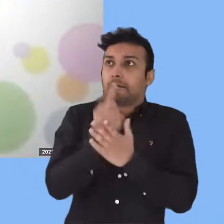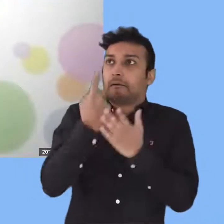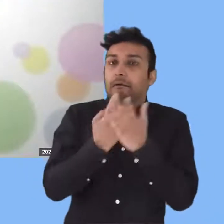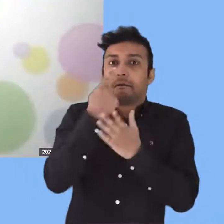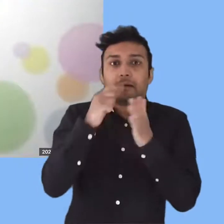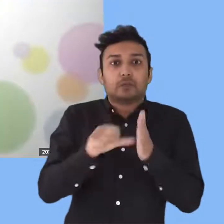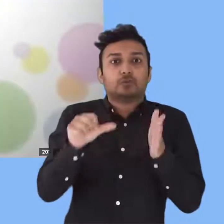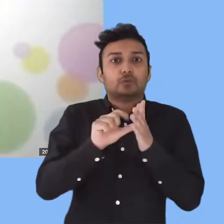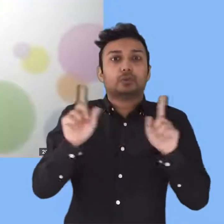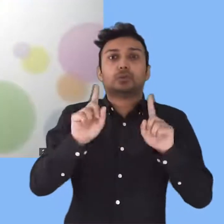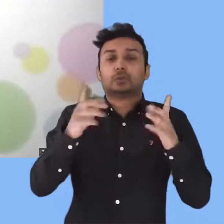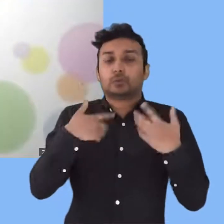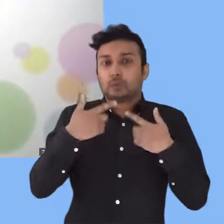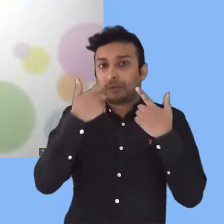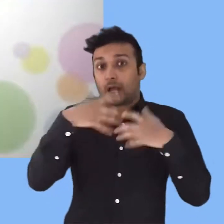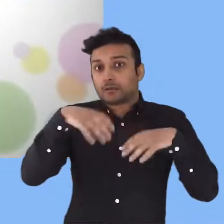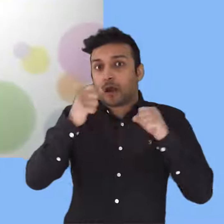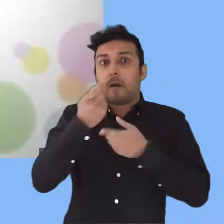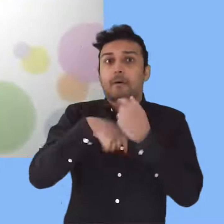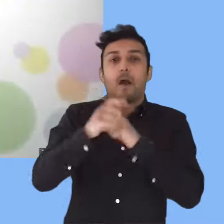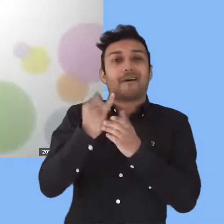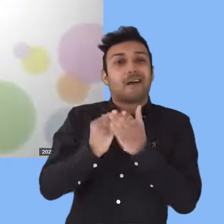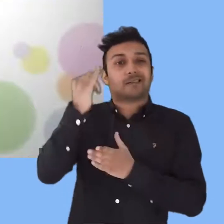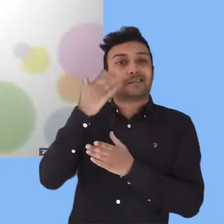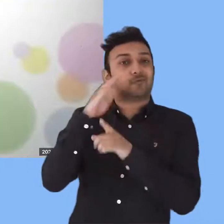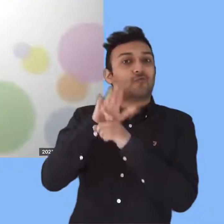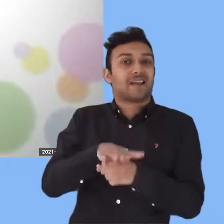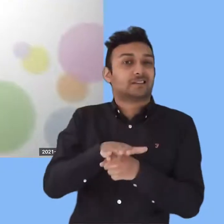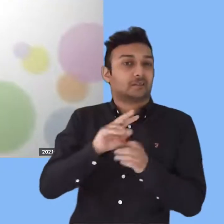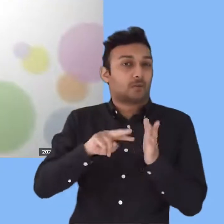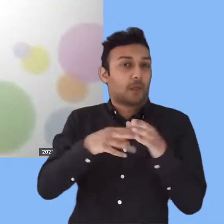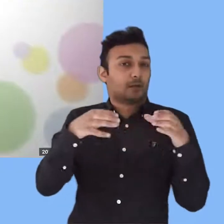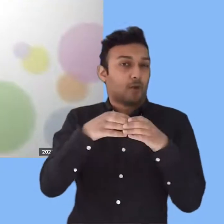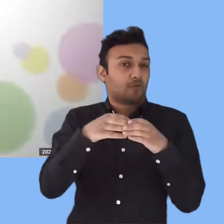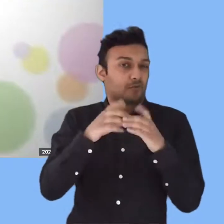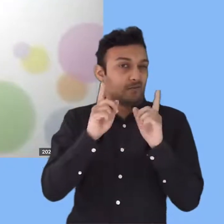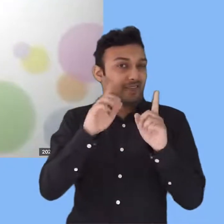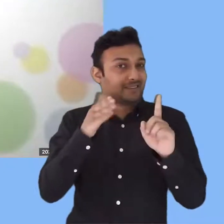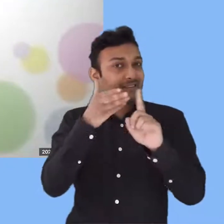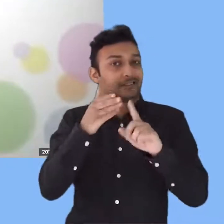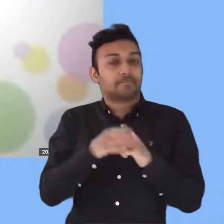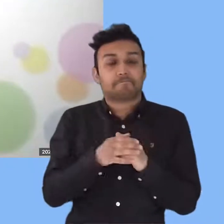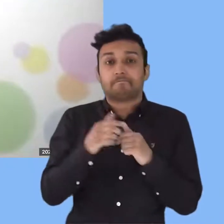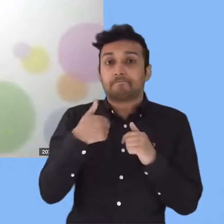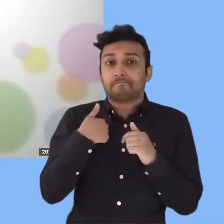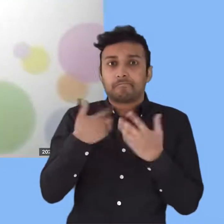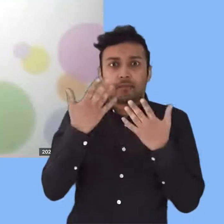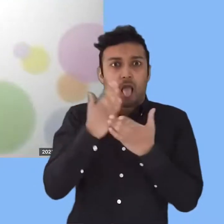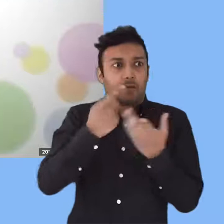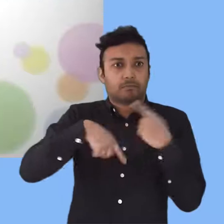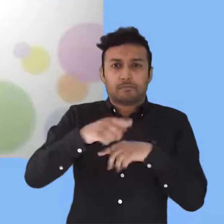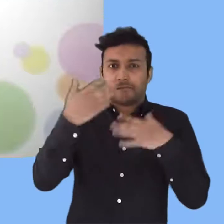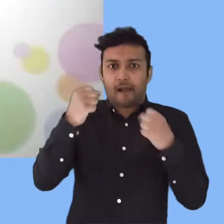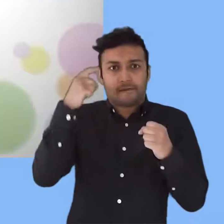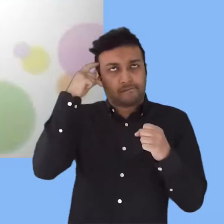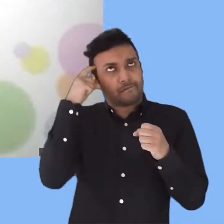an anti-racist individual or organisation. We need to explore and have a deeper understanding of our unconscious biases